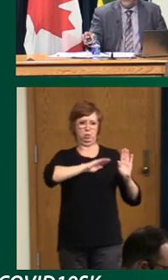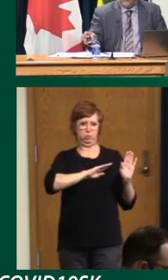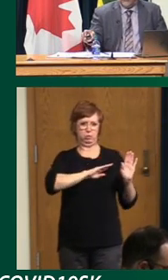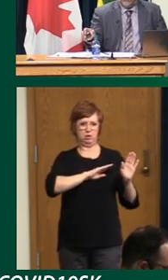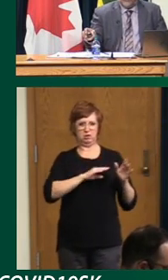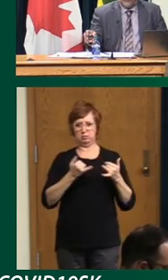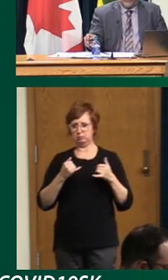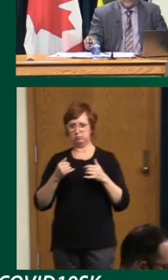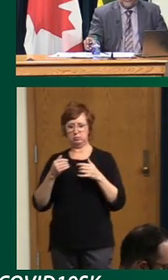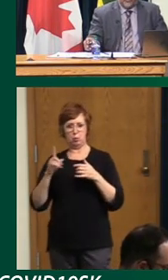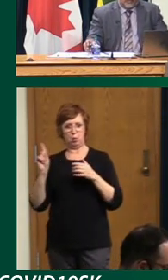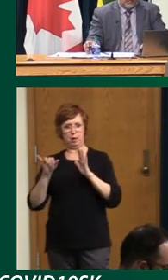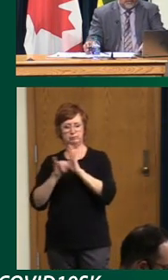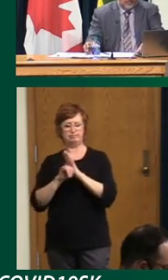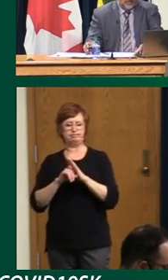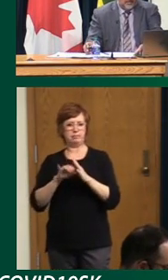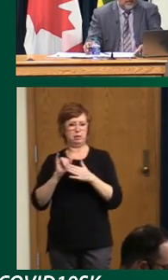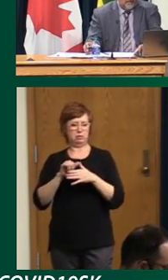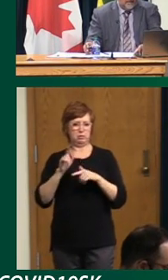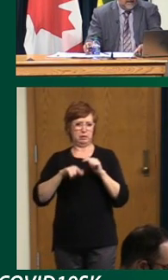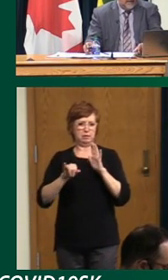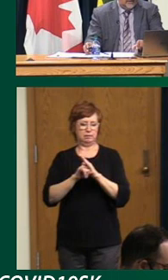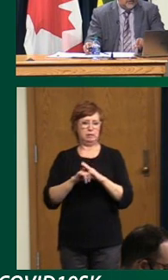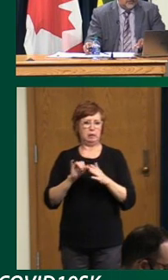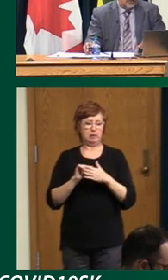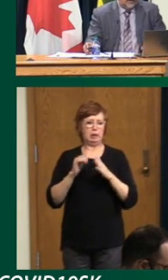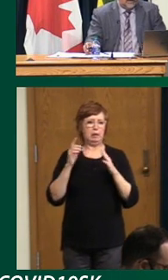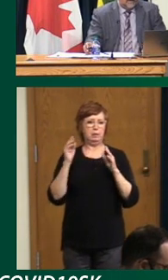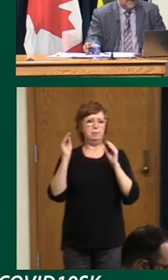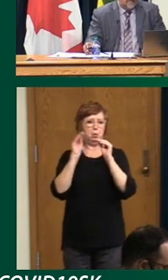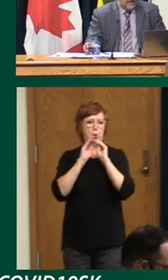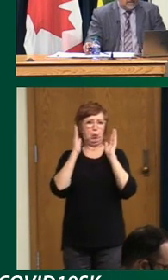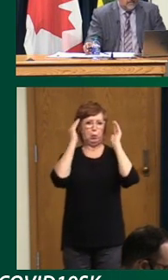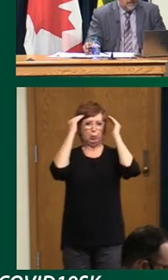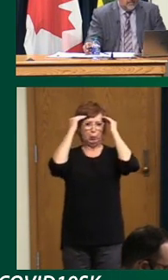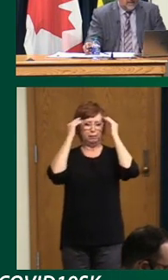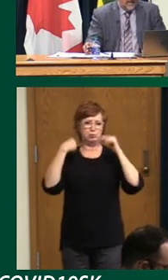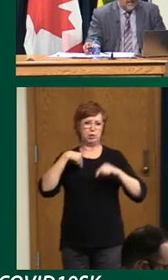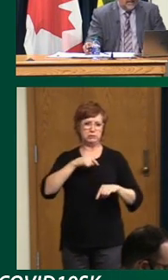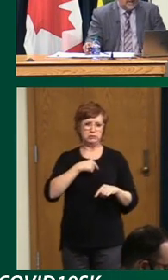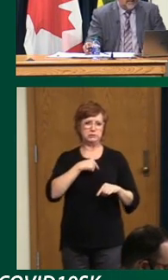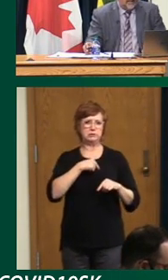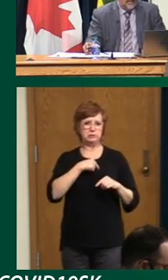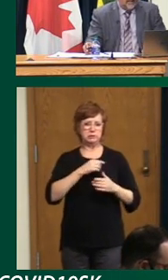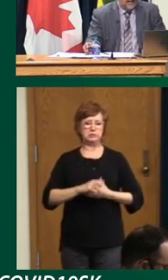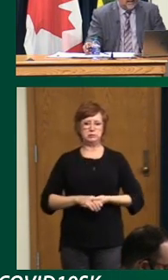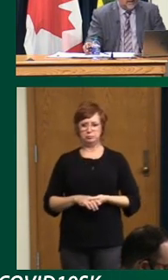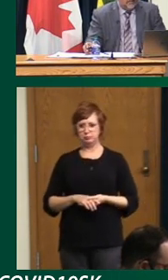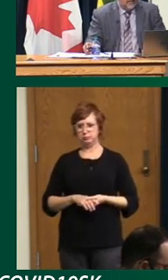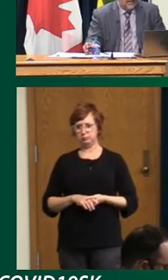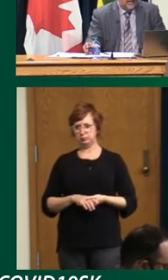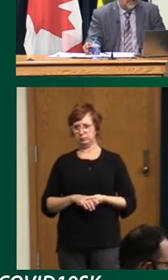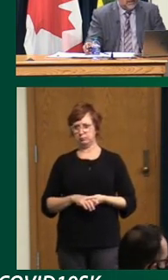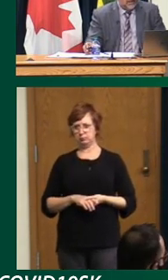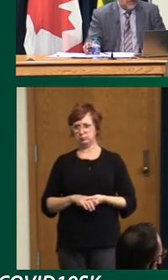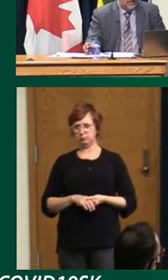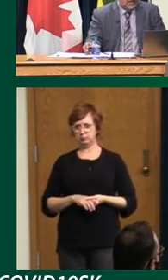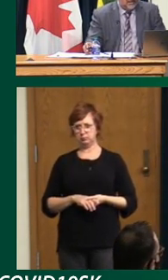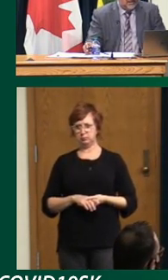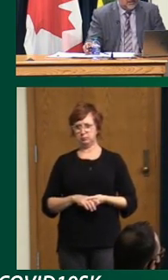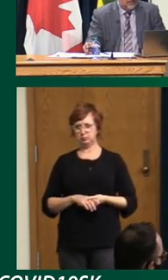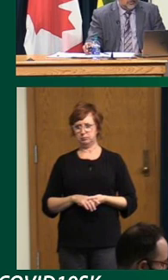that what was your source of exposure. So, and that number has